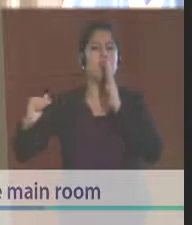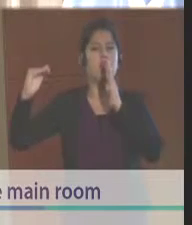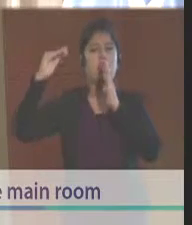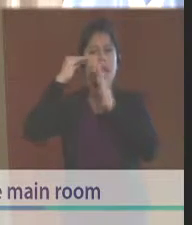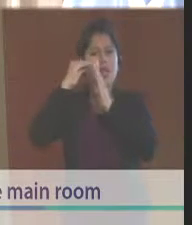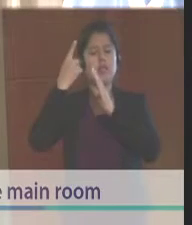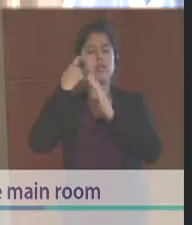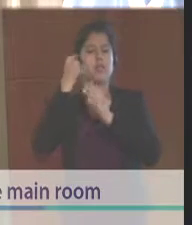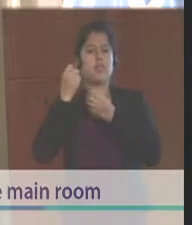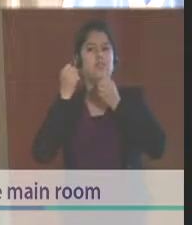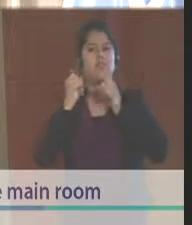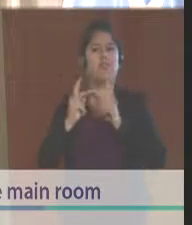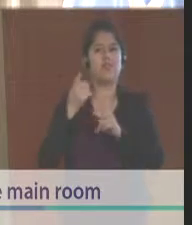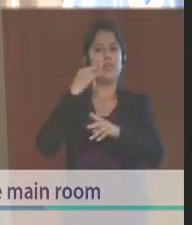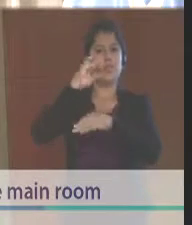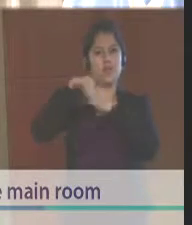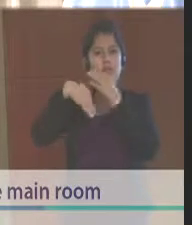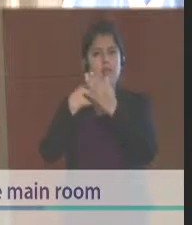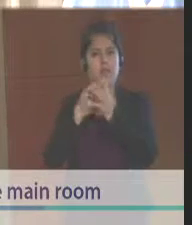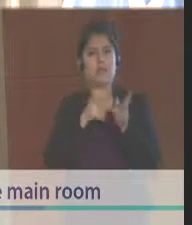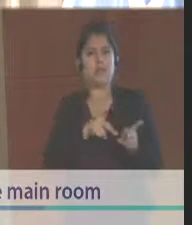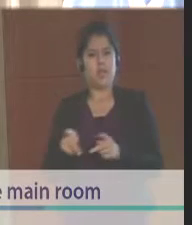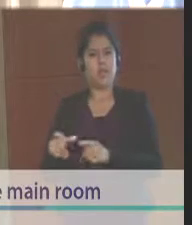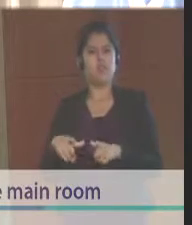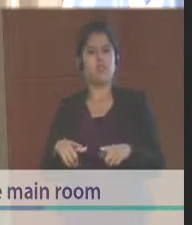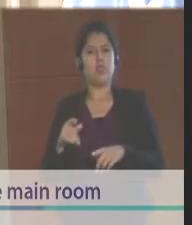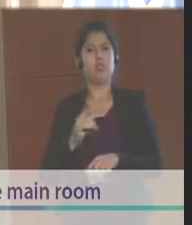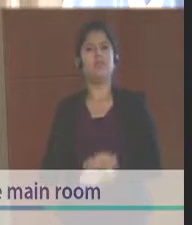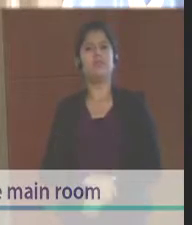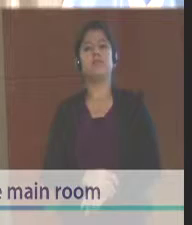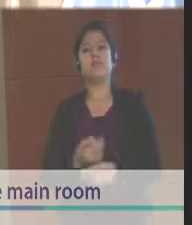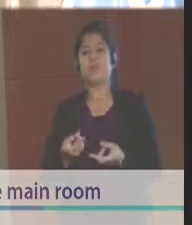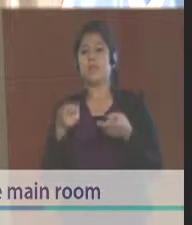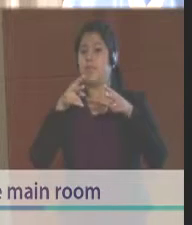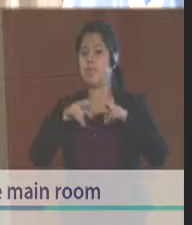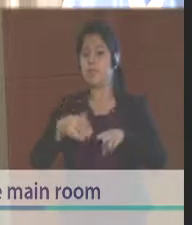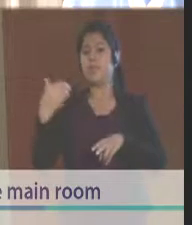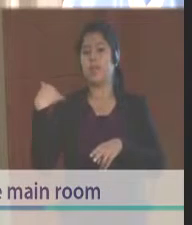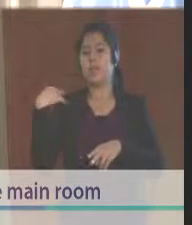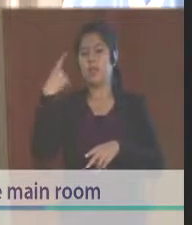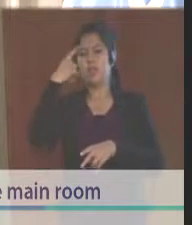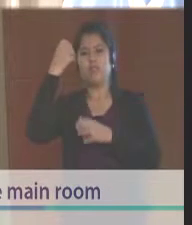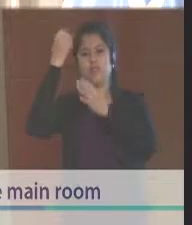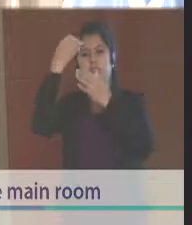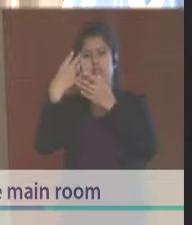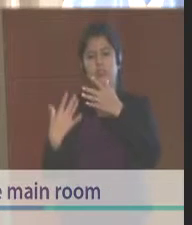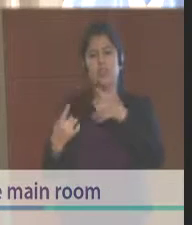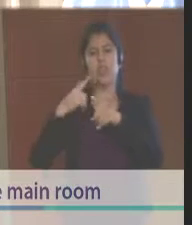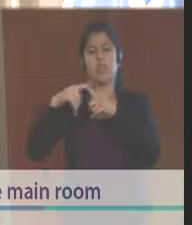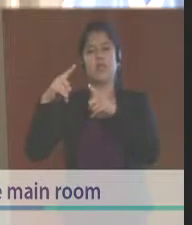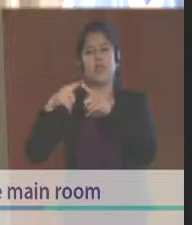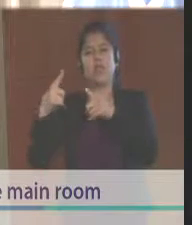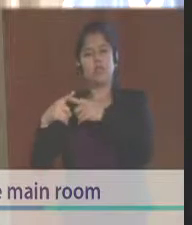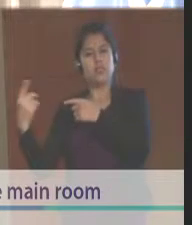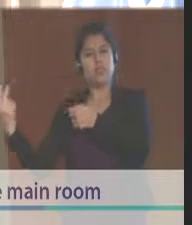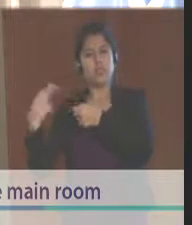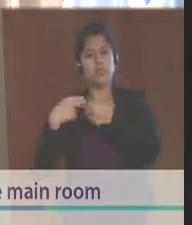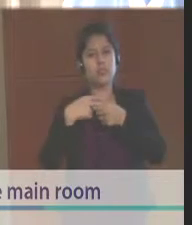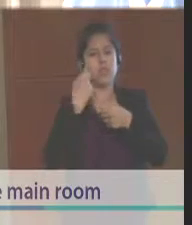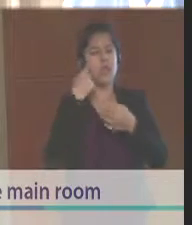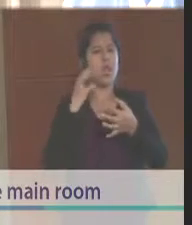and promoting greater responsibility at the national and local level. This is